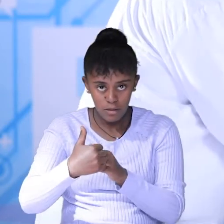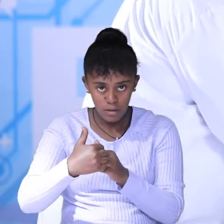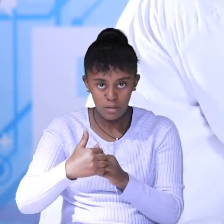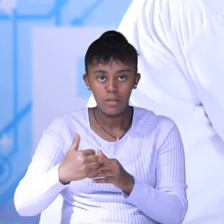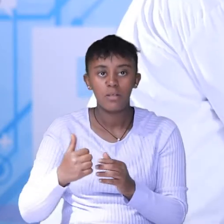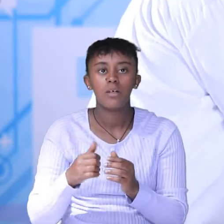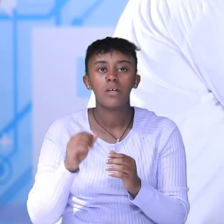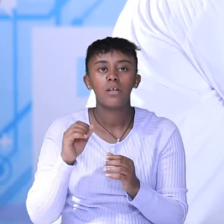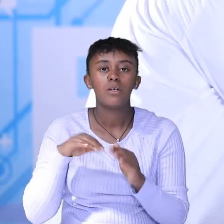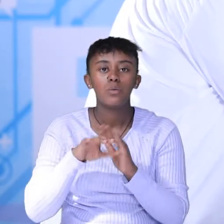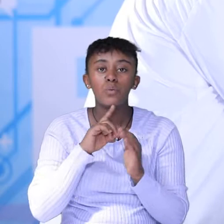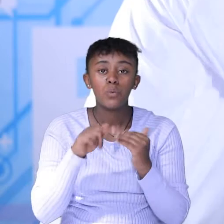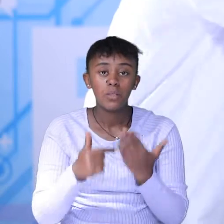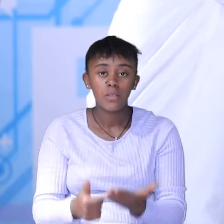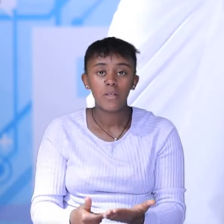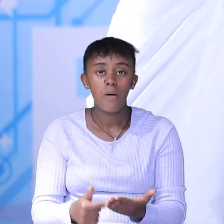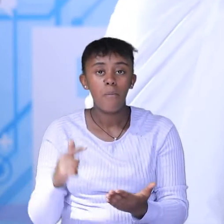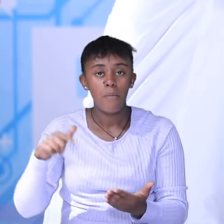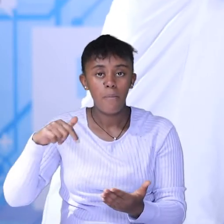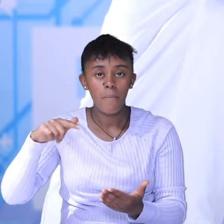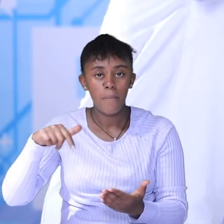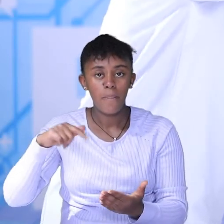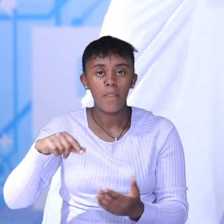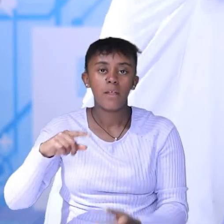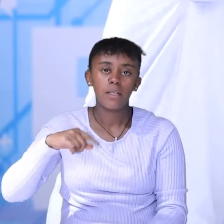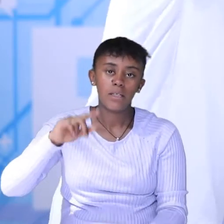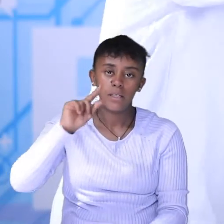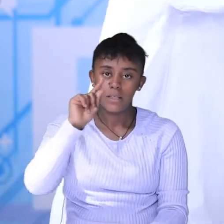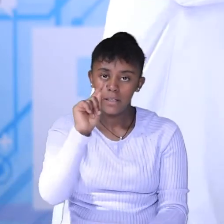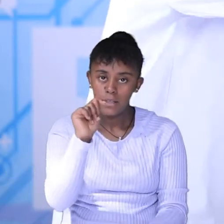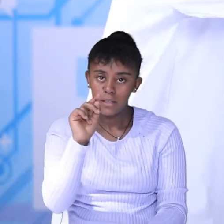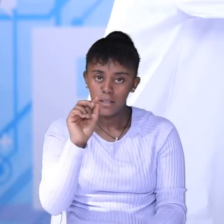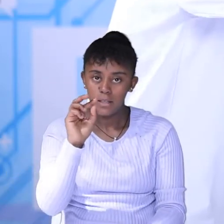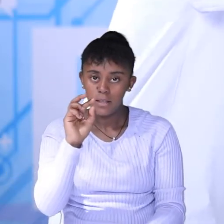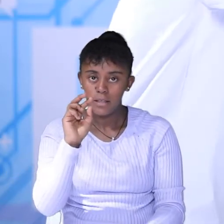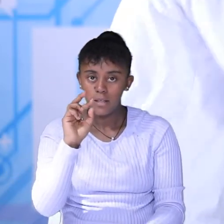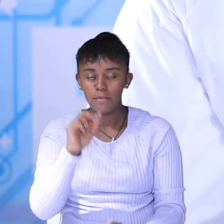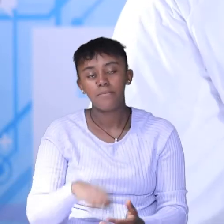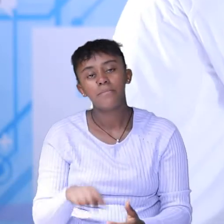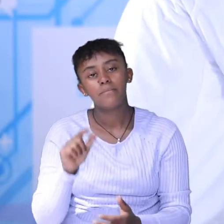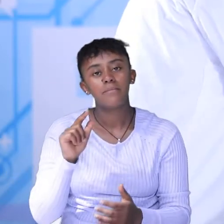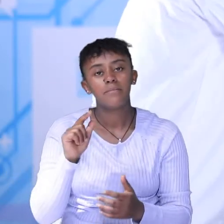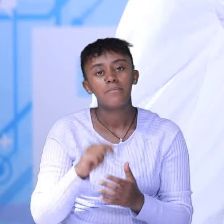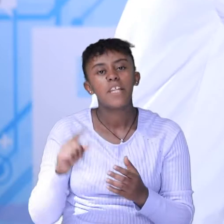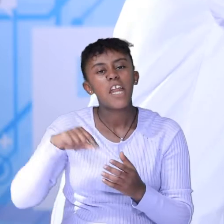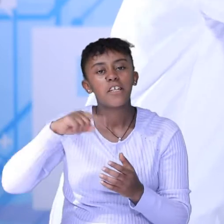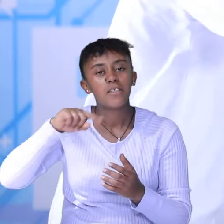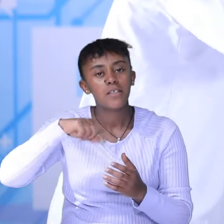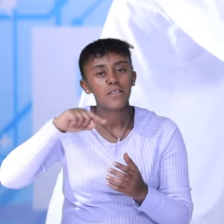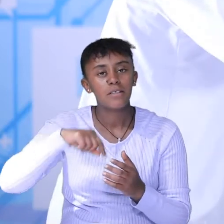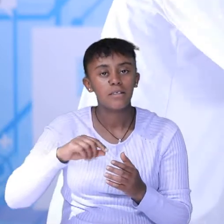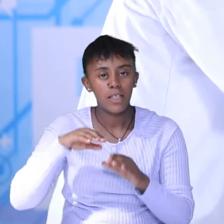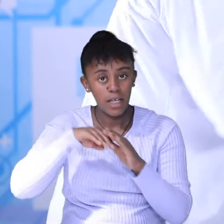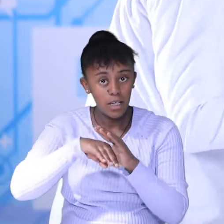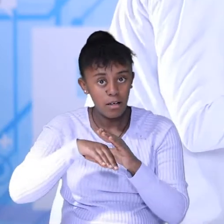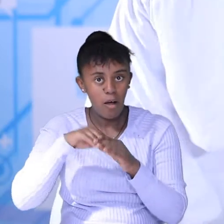towards into. So it's pointing, then turning. Since it is concentric circle, it is in, then